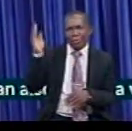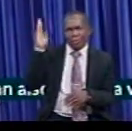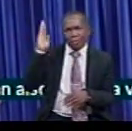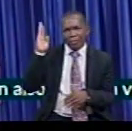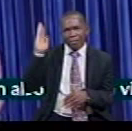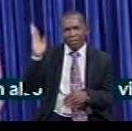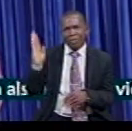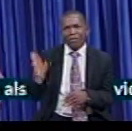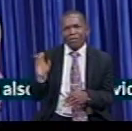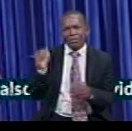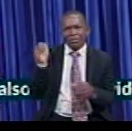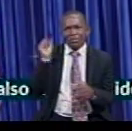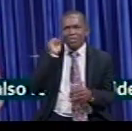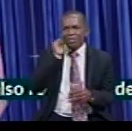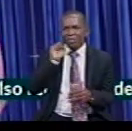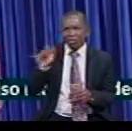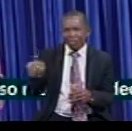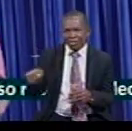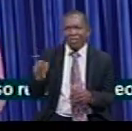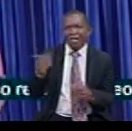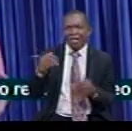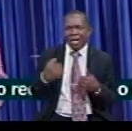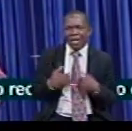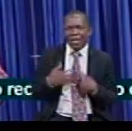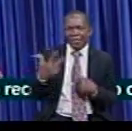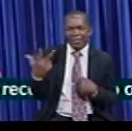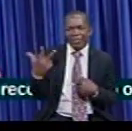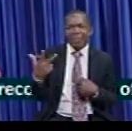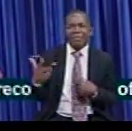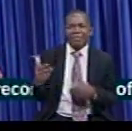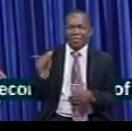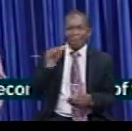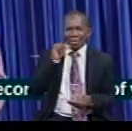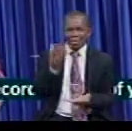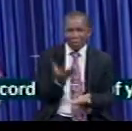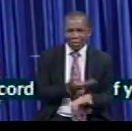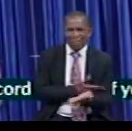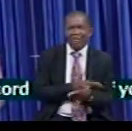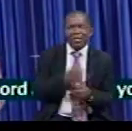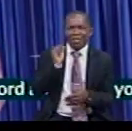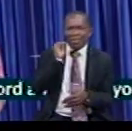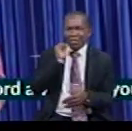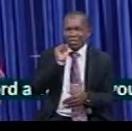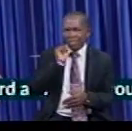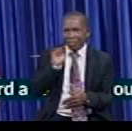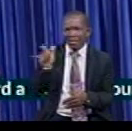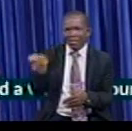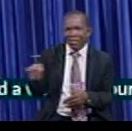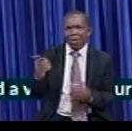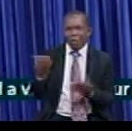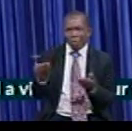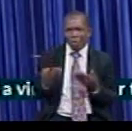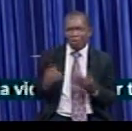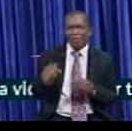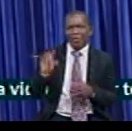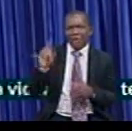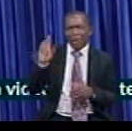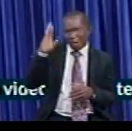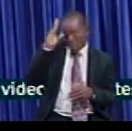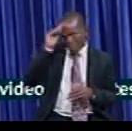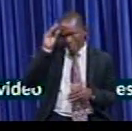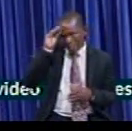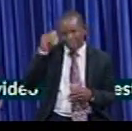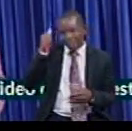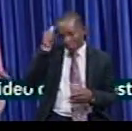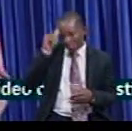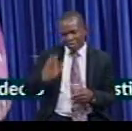that is female child, and she wanted a male child. And so she turned in her prayer request,